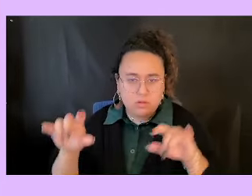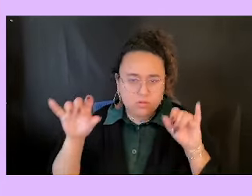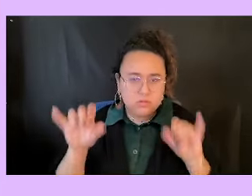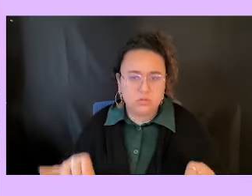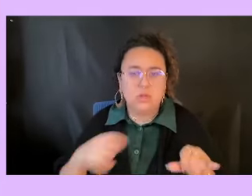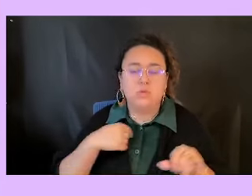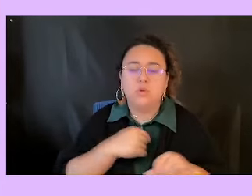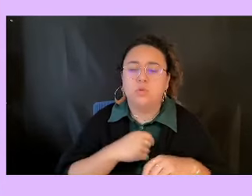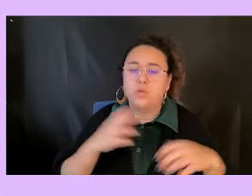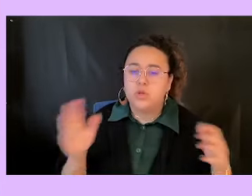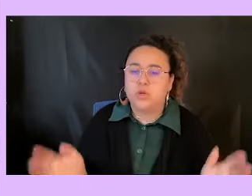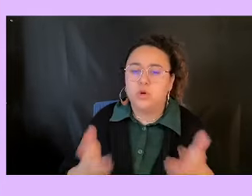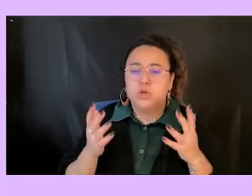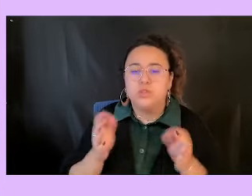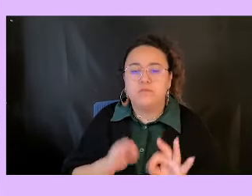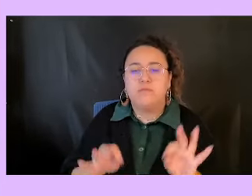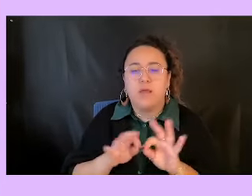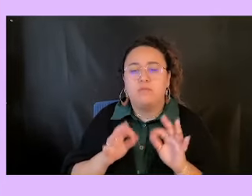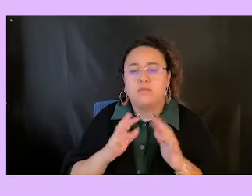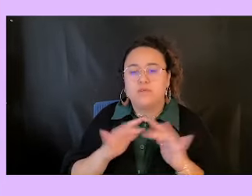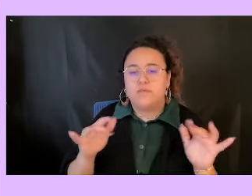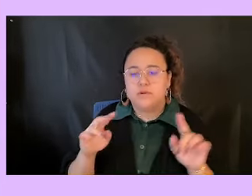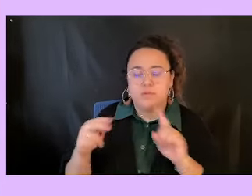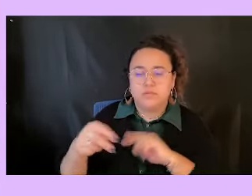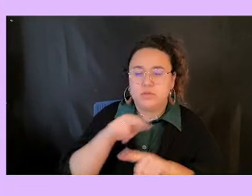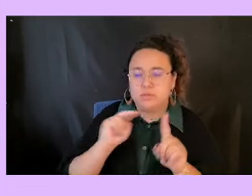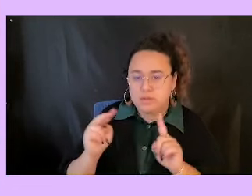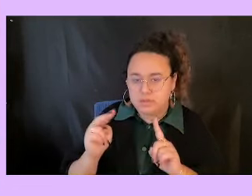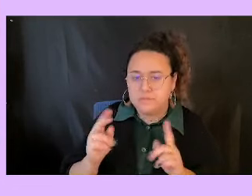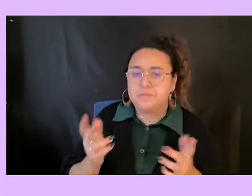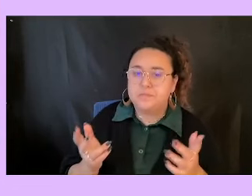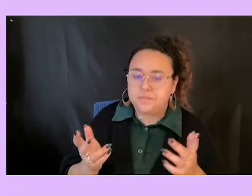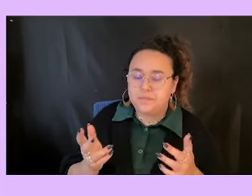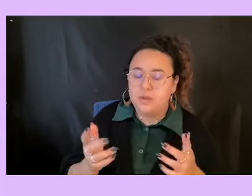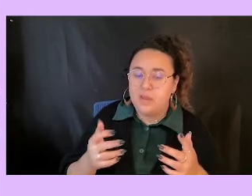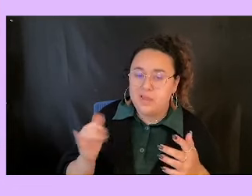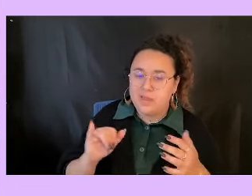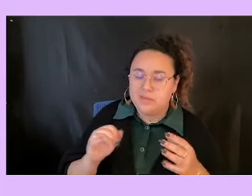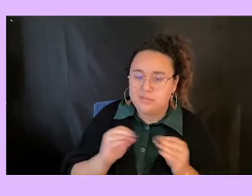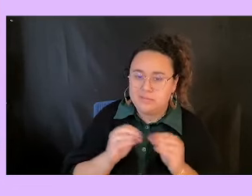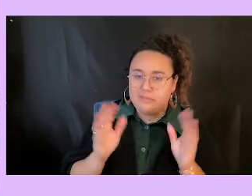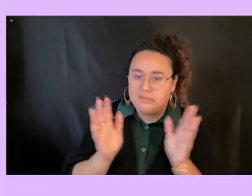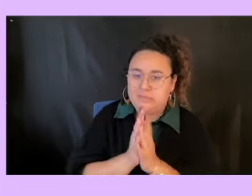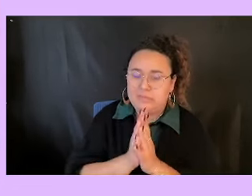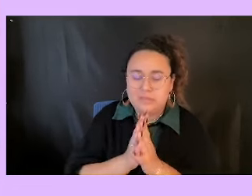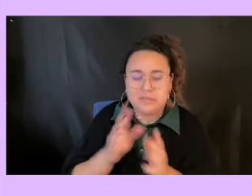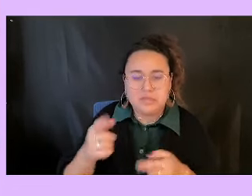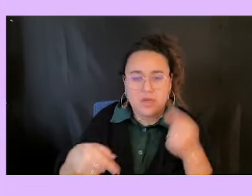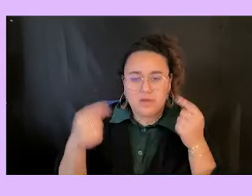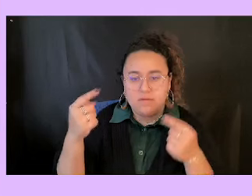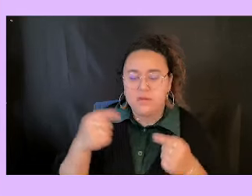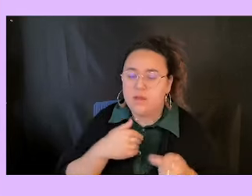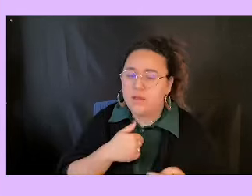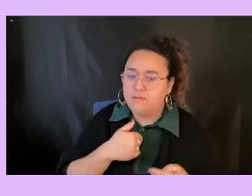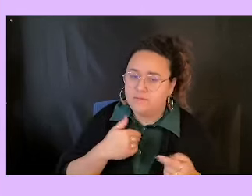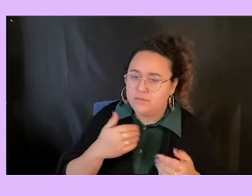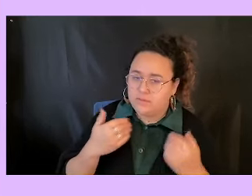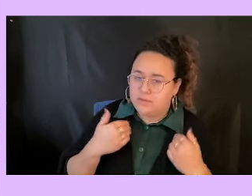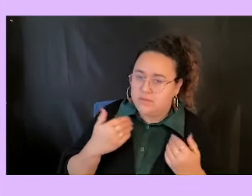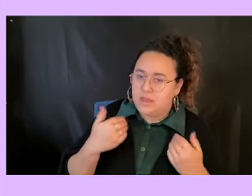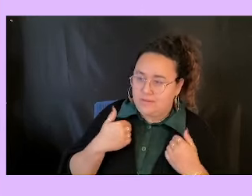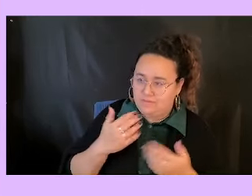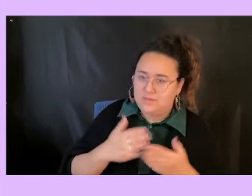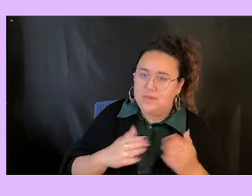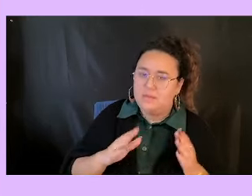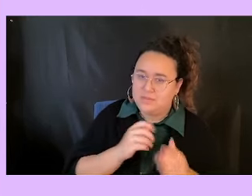encourage the value of different perspective and conflict. I've got staff in the audience right now who are grinning at